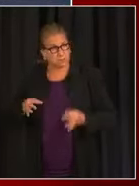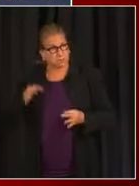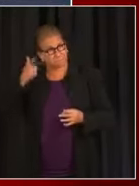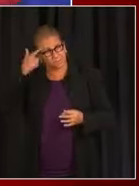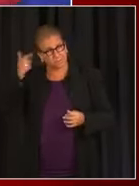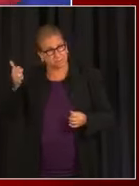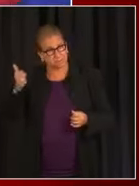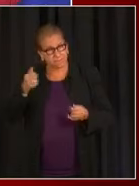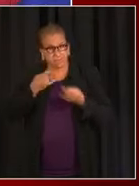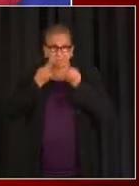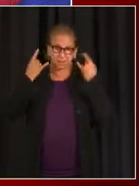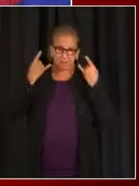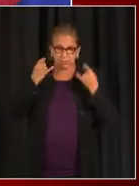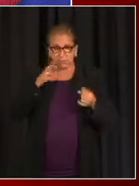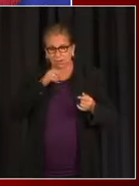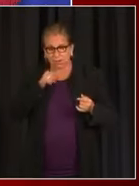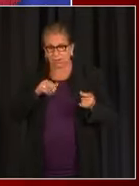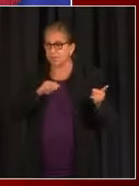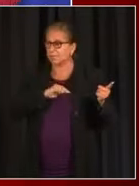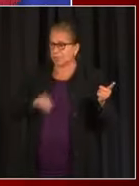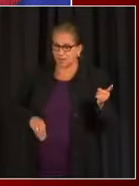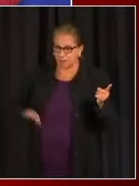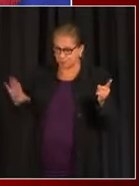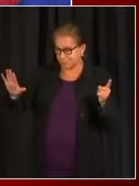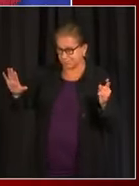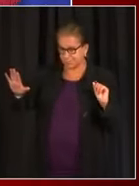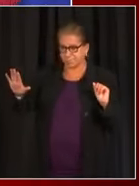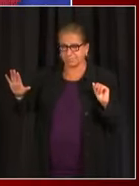Well, first, I think let's kind of